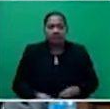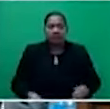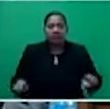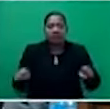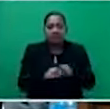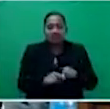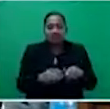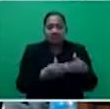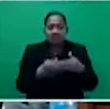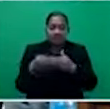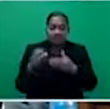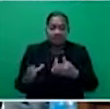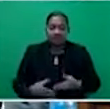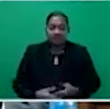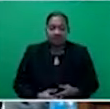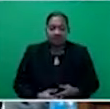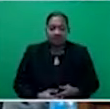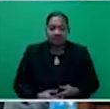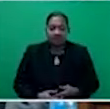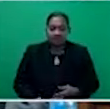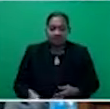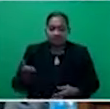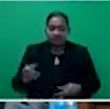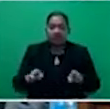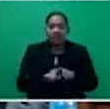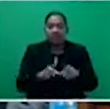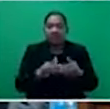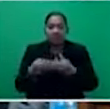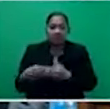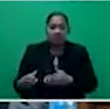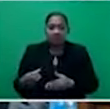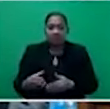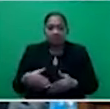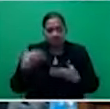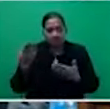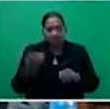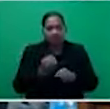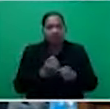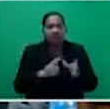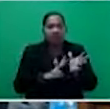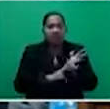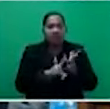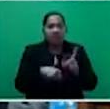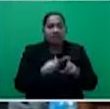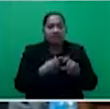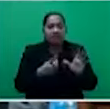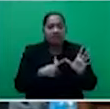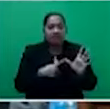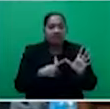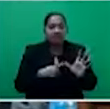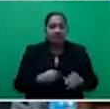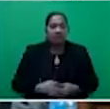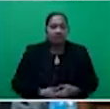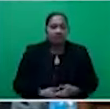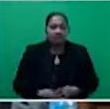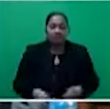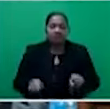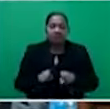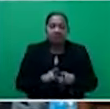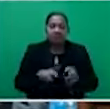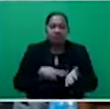leader. This is the same leader, sir, Honourable Gavoka. Mr. Speaker, sir. This is the same weak leader